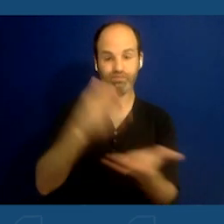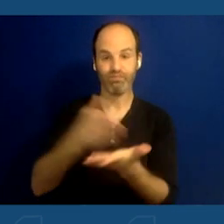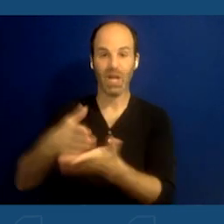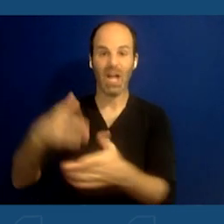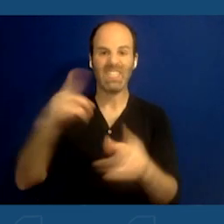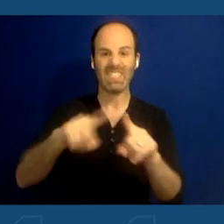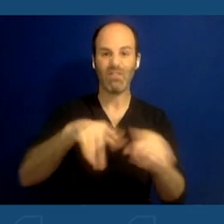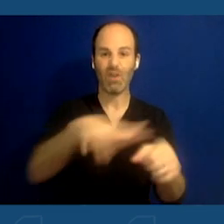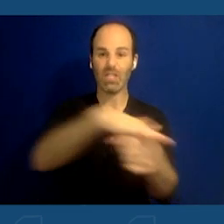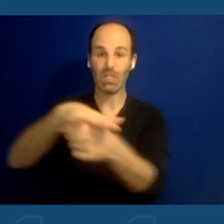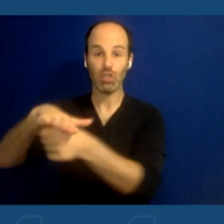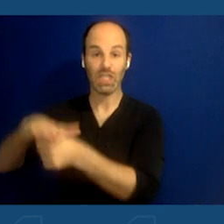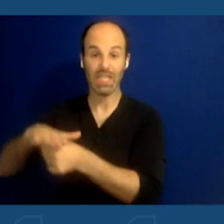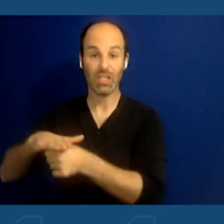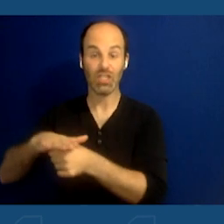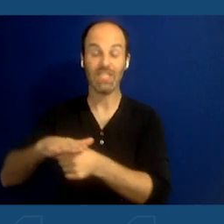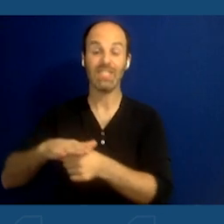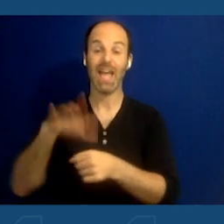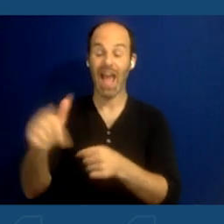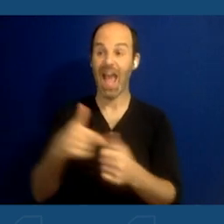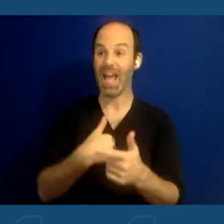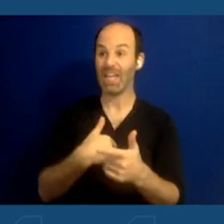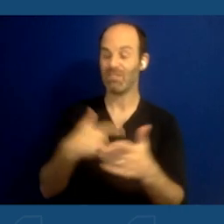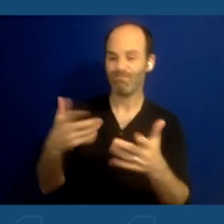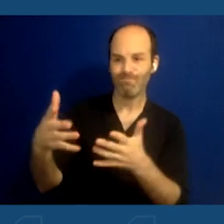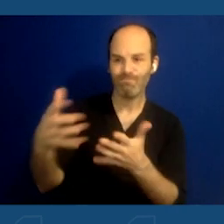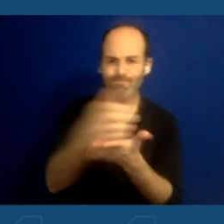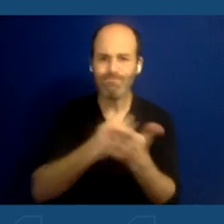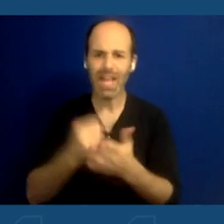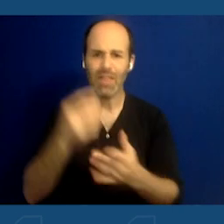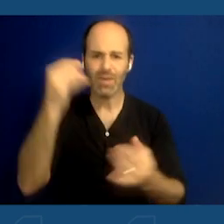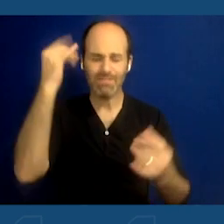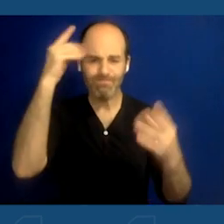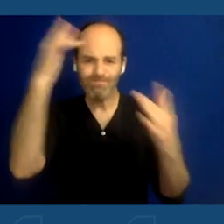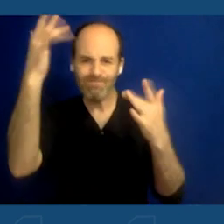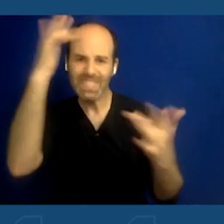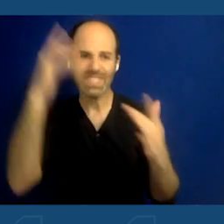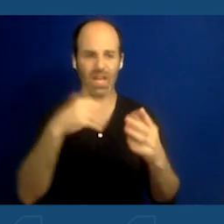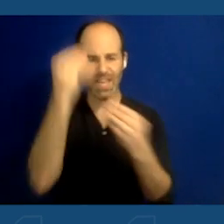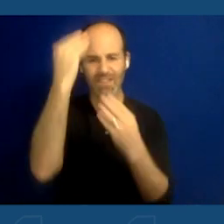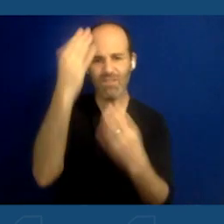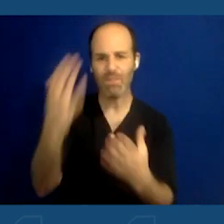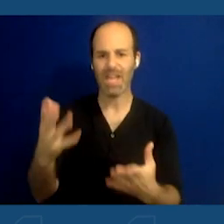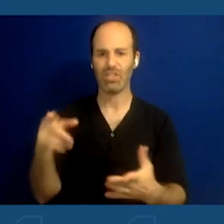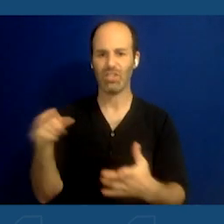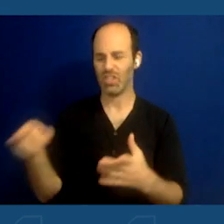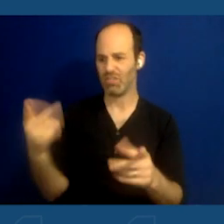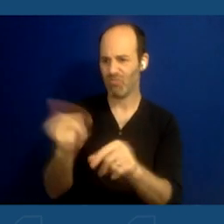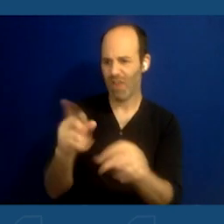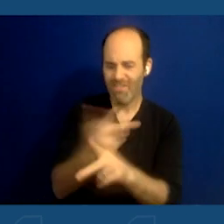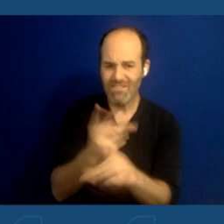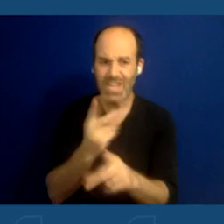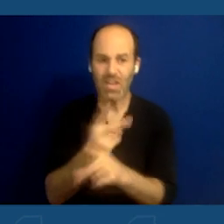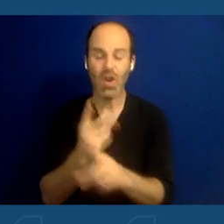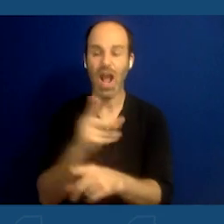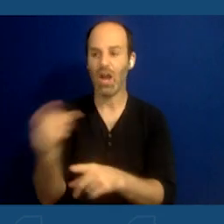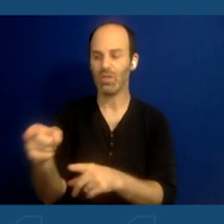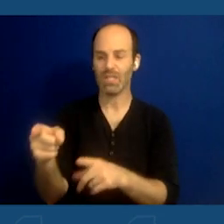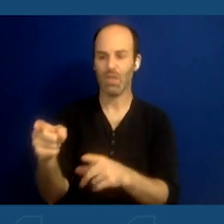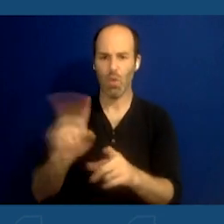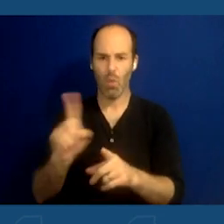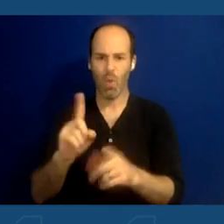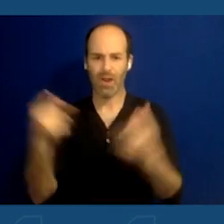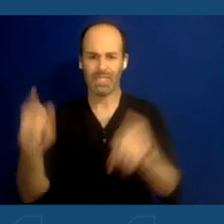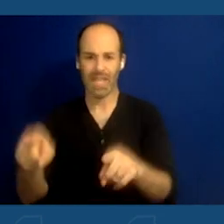data gathering and intelligence. Search warrants were executed this summer at multiple locations, and the result is there's still an